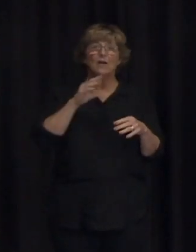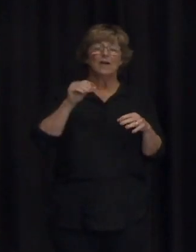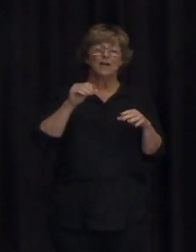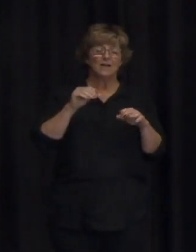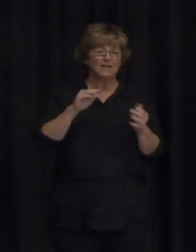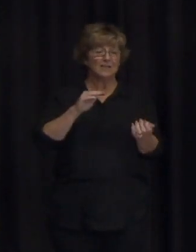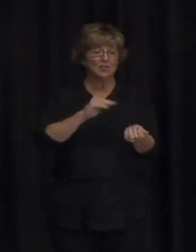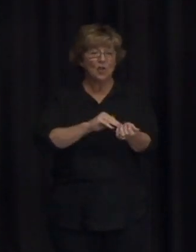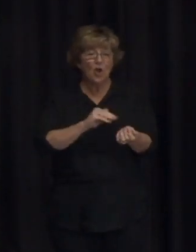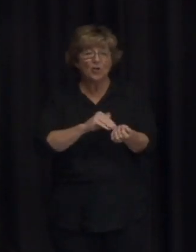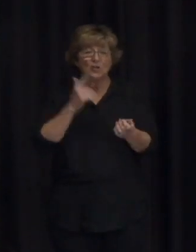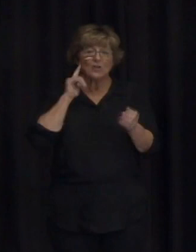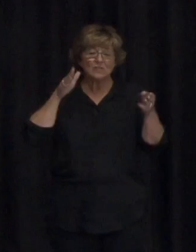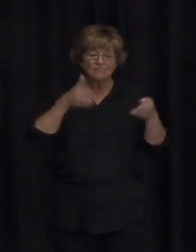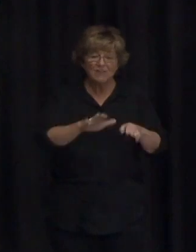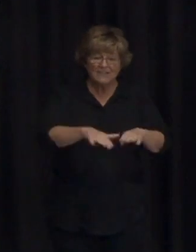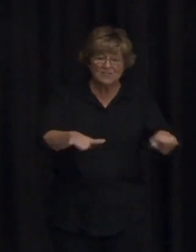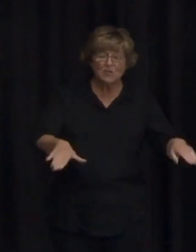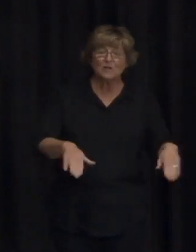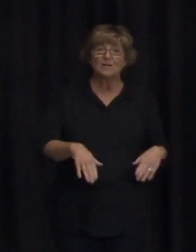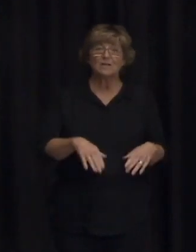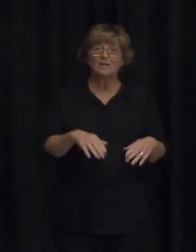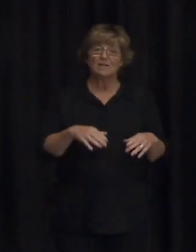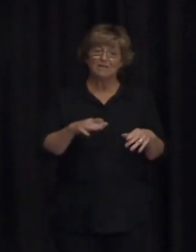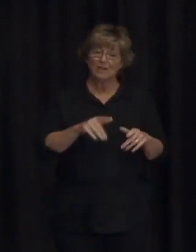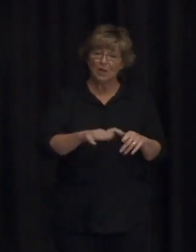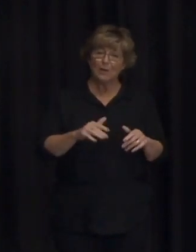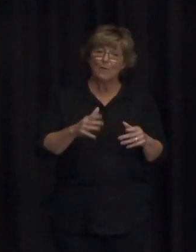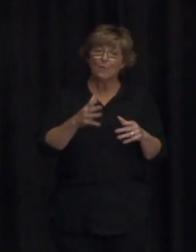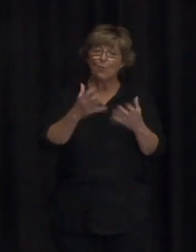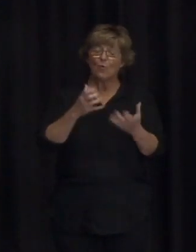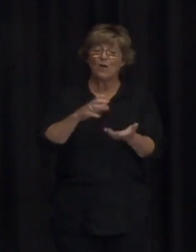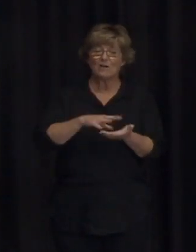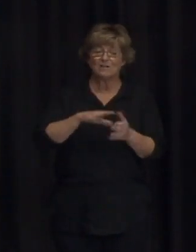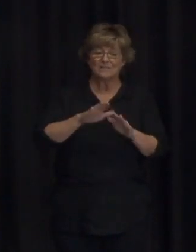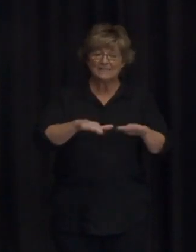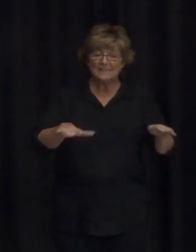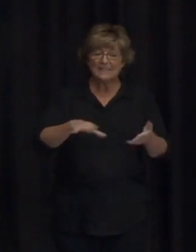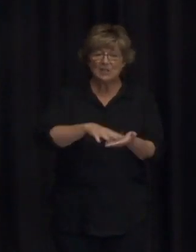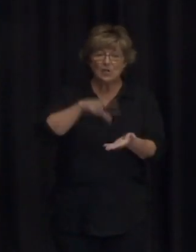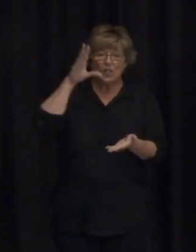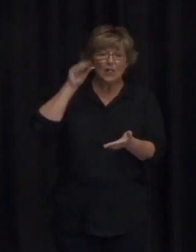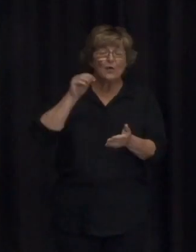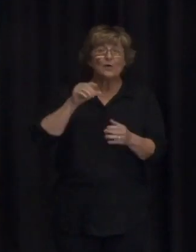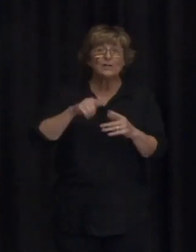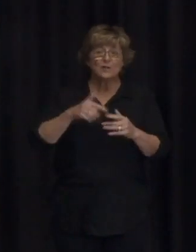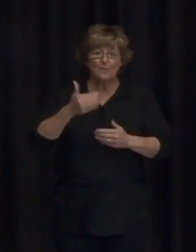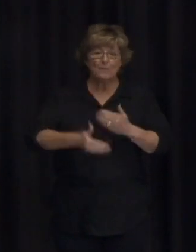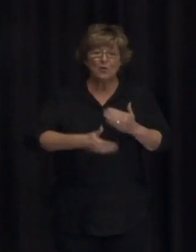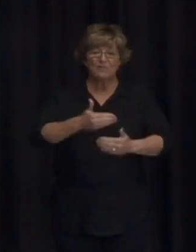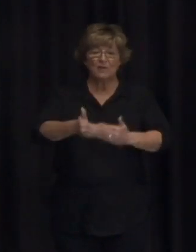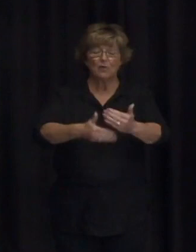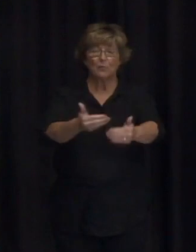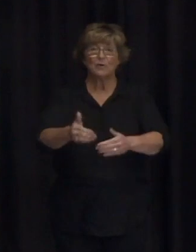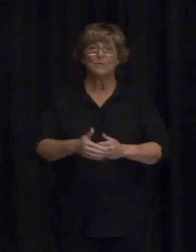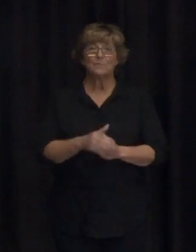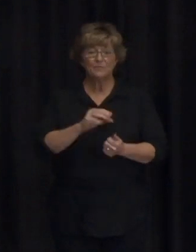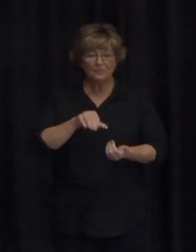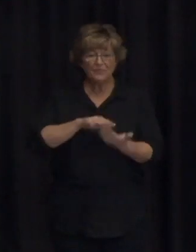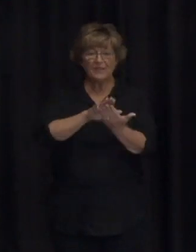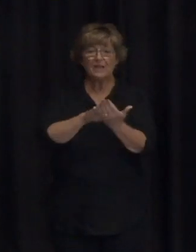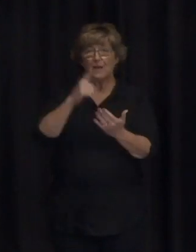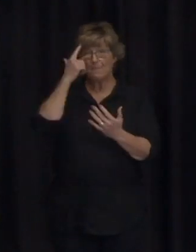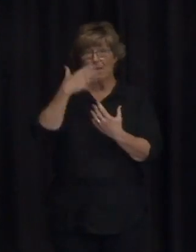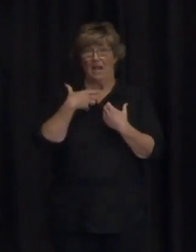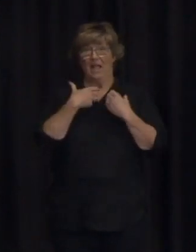workers, others, to try to get our students to a place where they can continue to move forward, that we can address